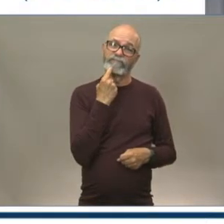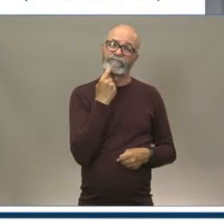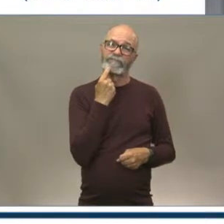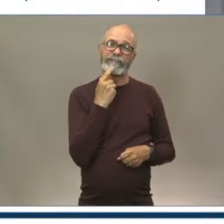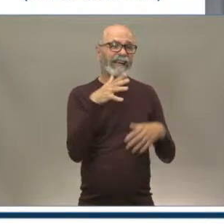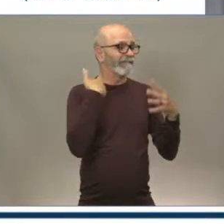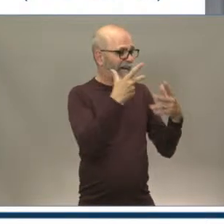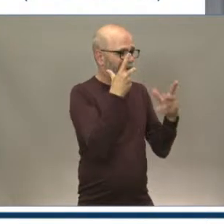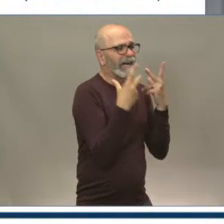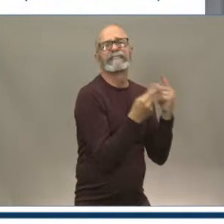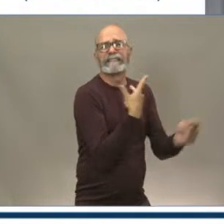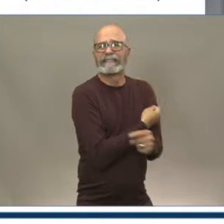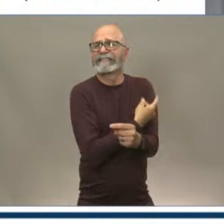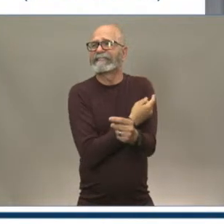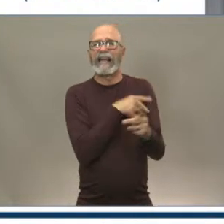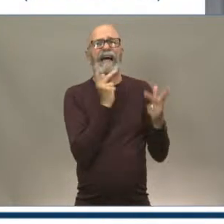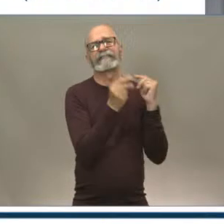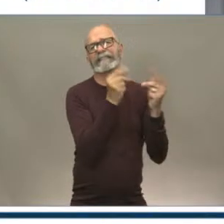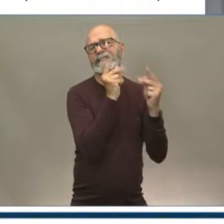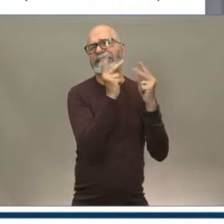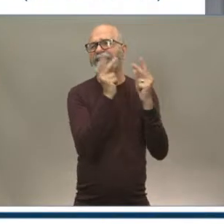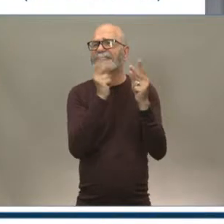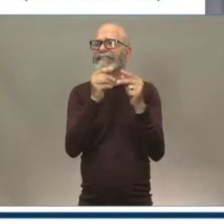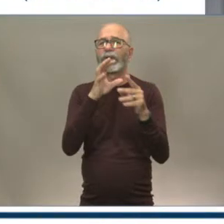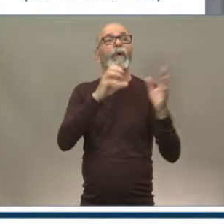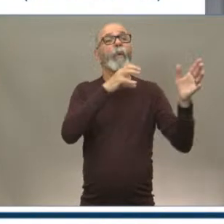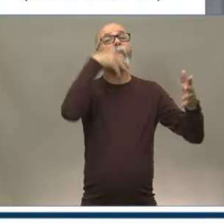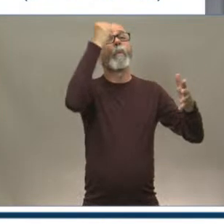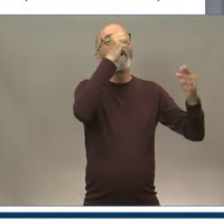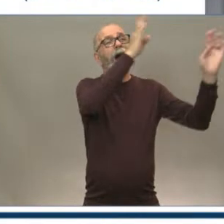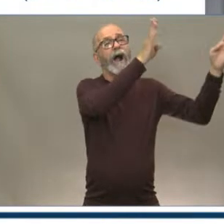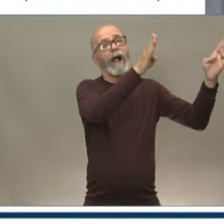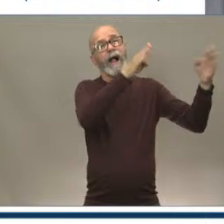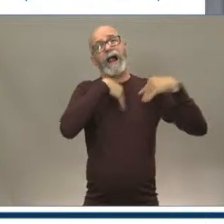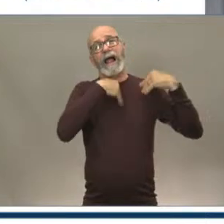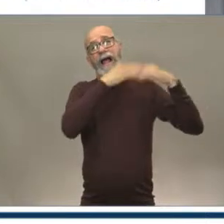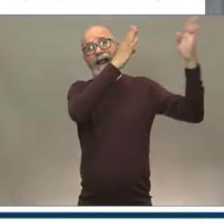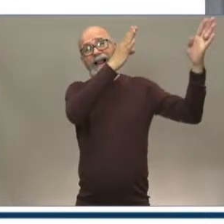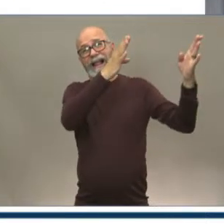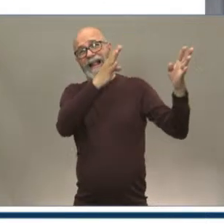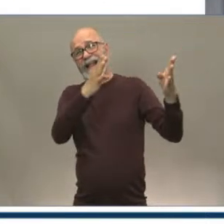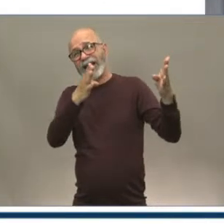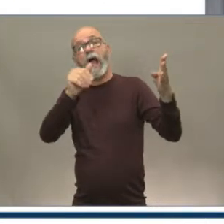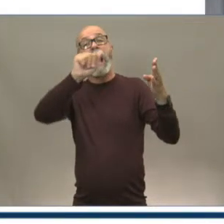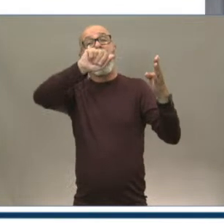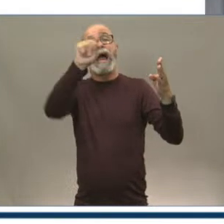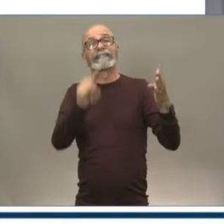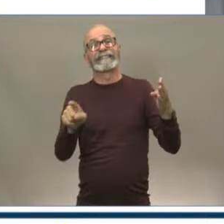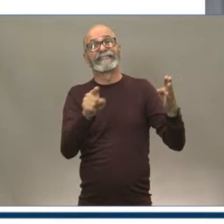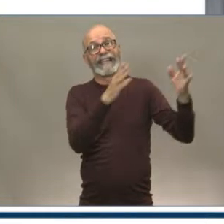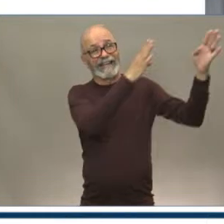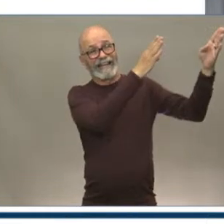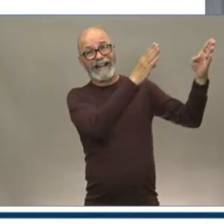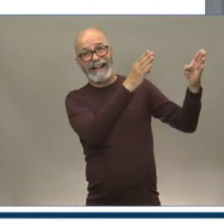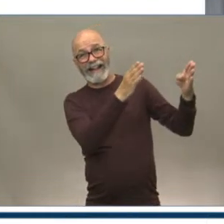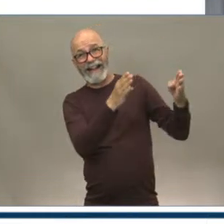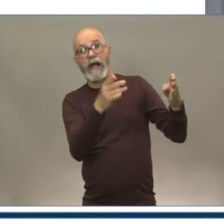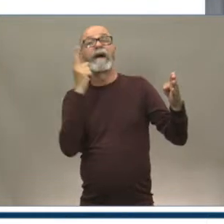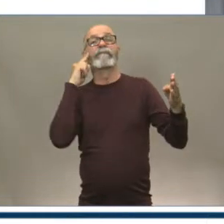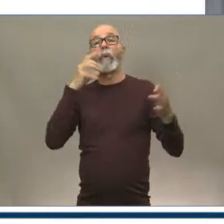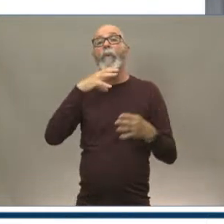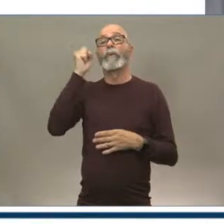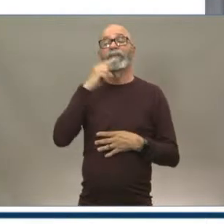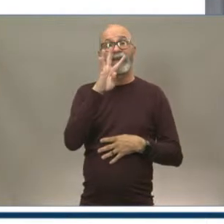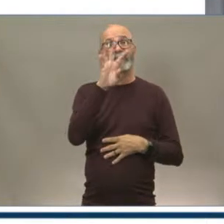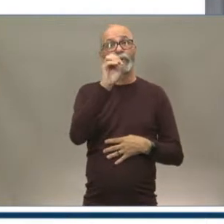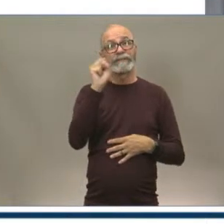our age groups as fast as possible. Now AstraZeneca going out to thousands of people in their 40s. That's